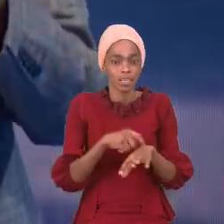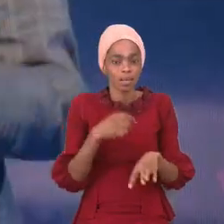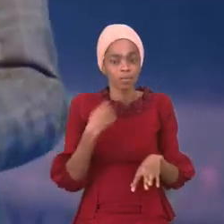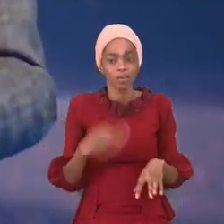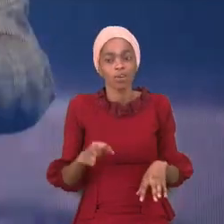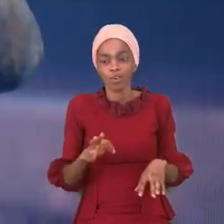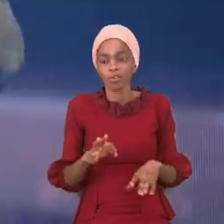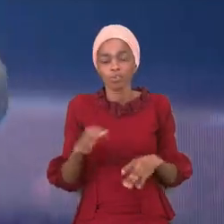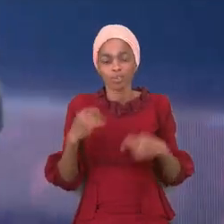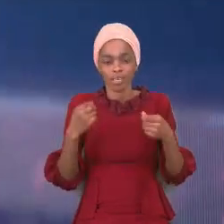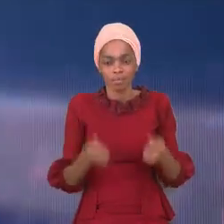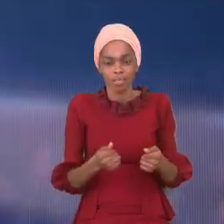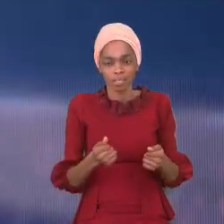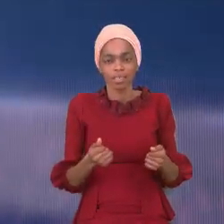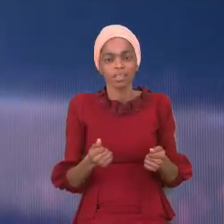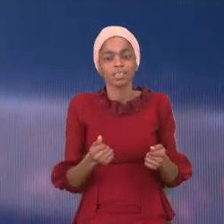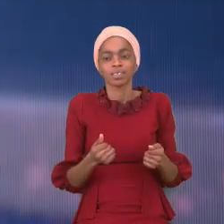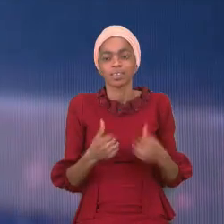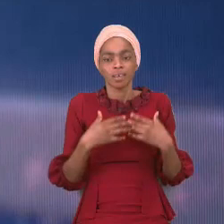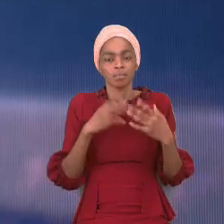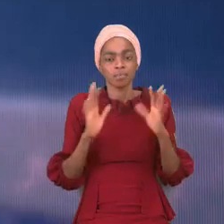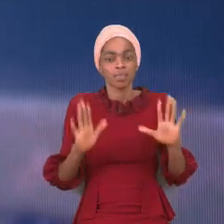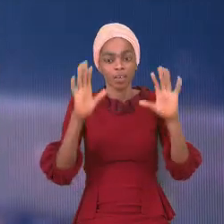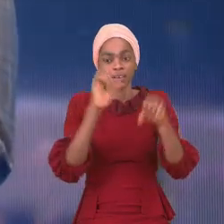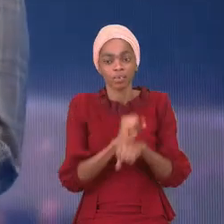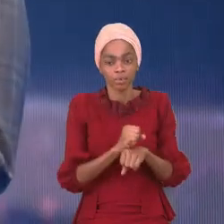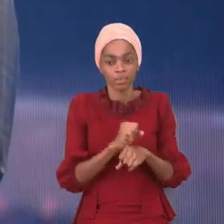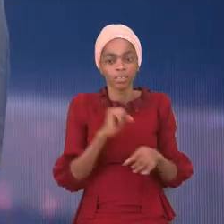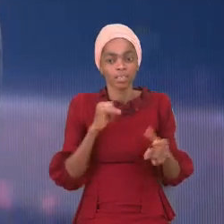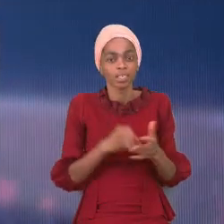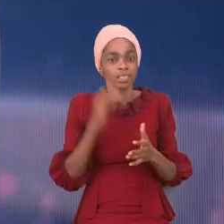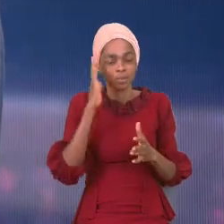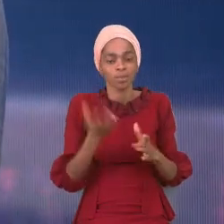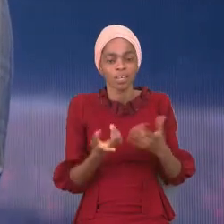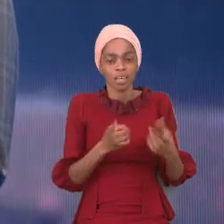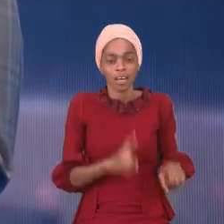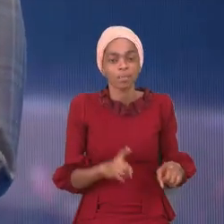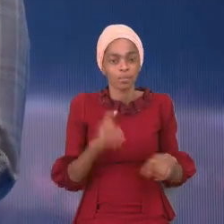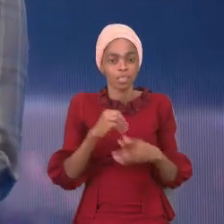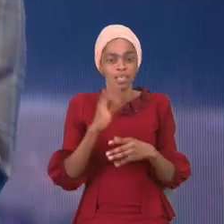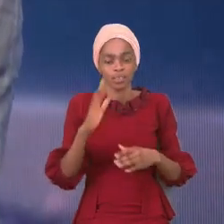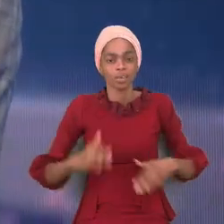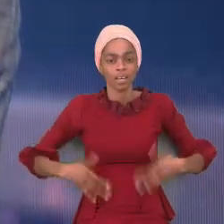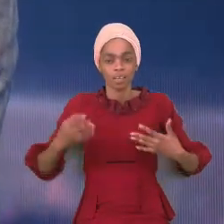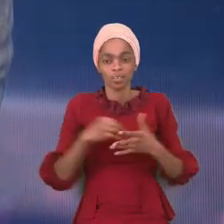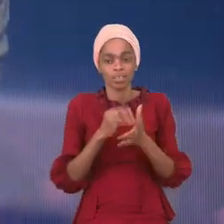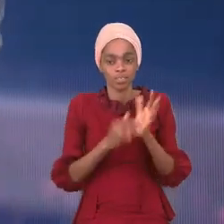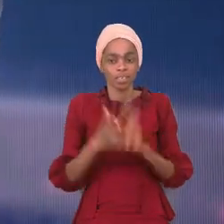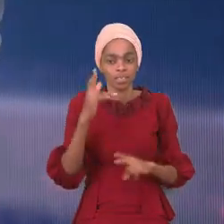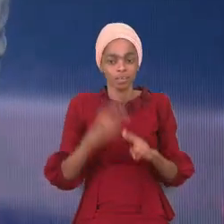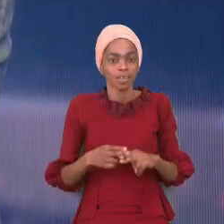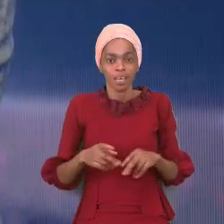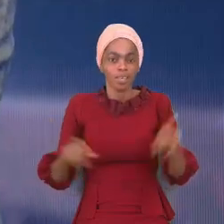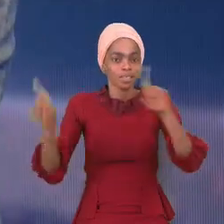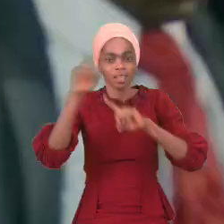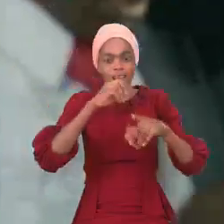an immediate, instantaneous miracle, it will happen in your life. In